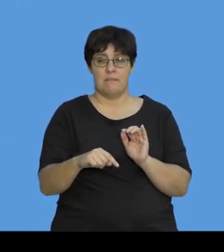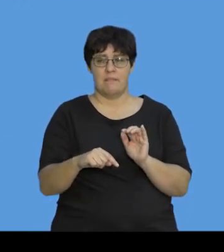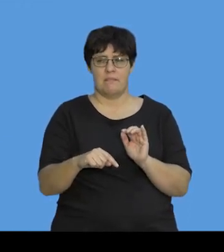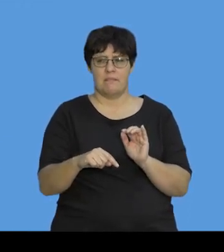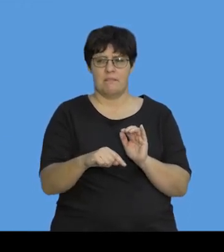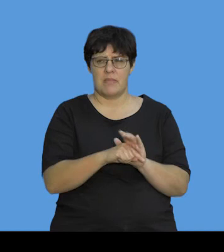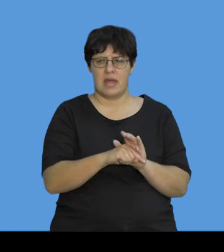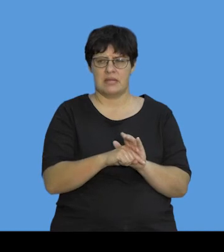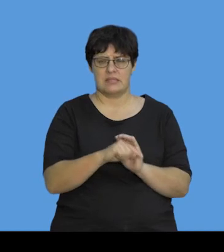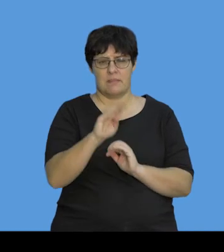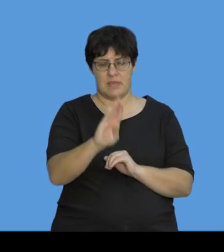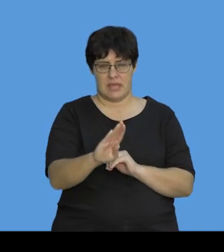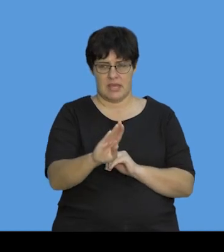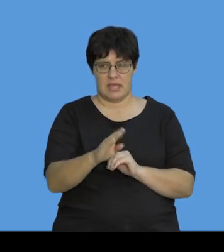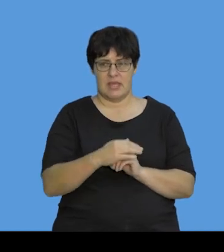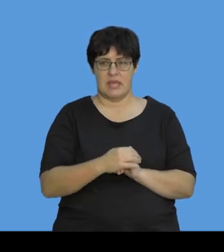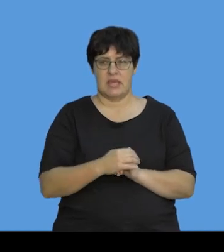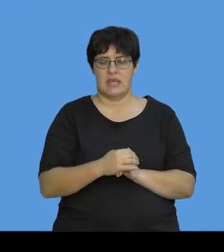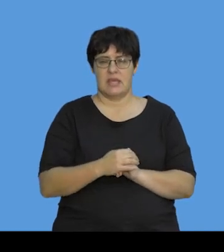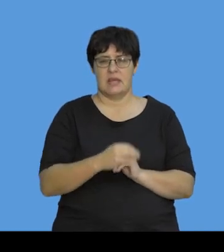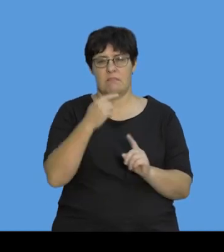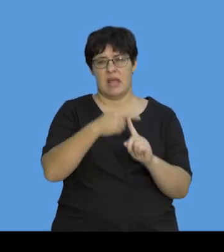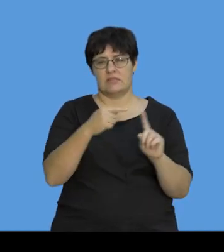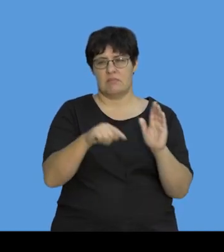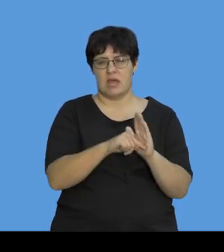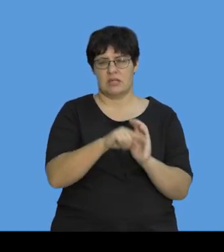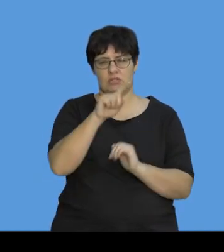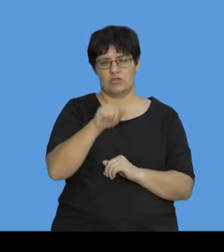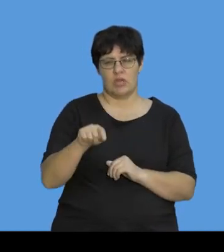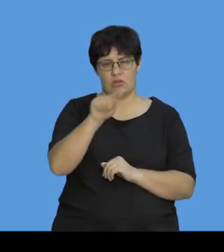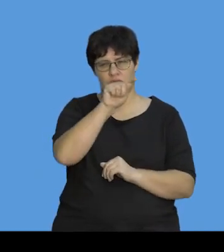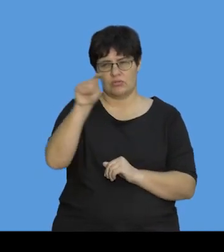minus square root of,